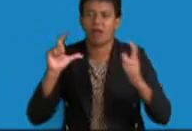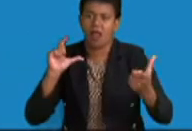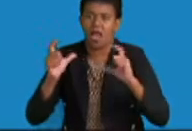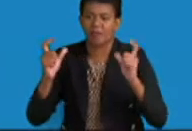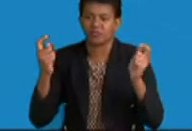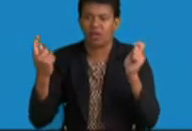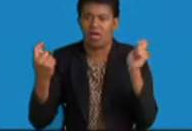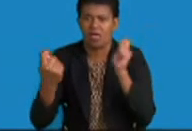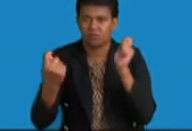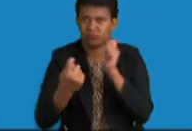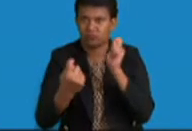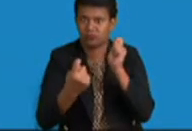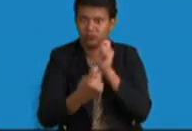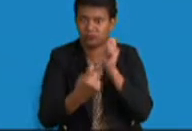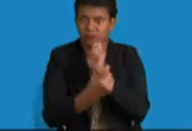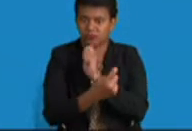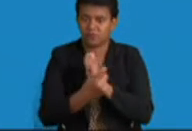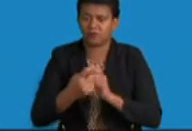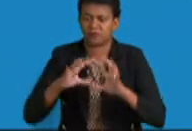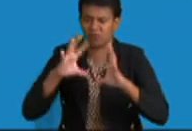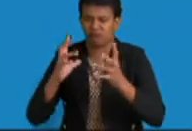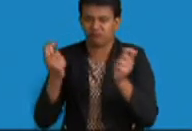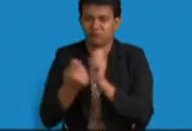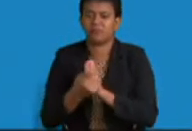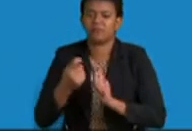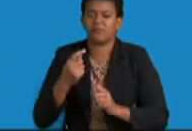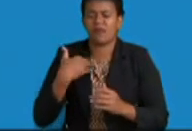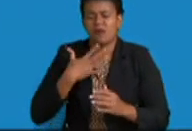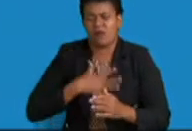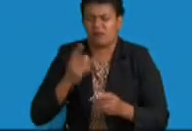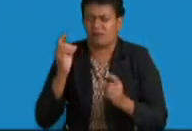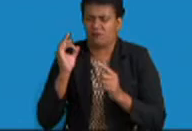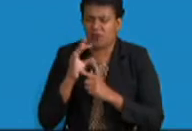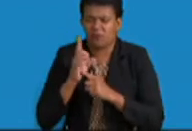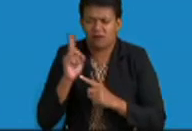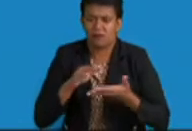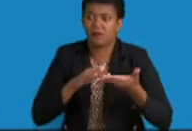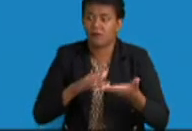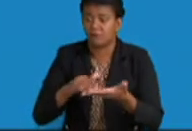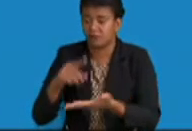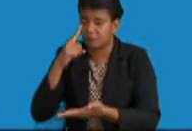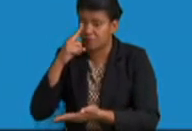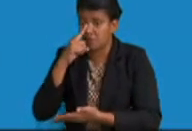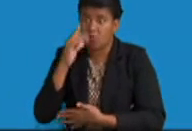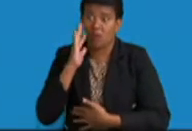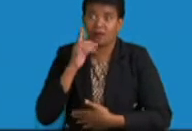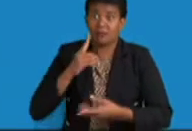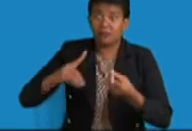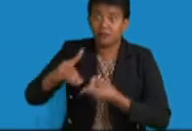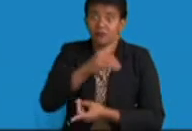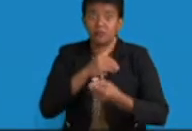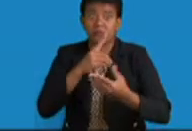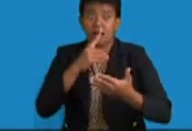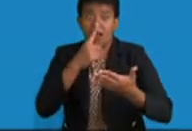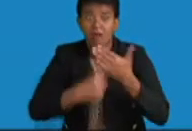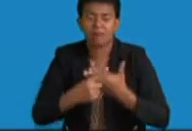wish to highlight the emerging importance of humanitarian assistance and disaster relief in national